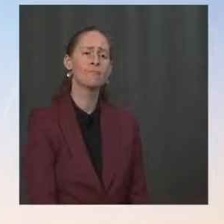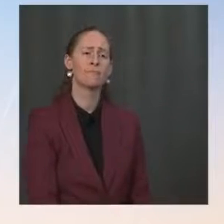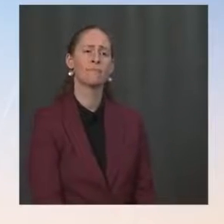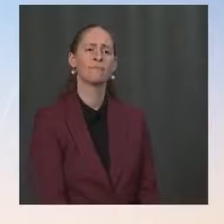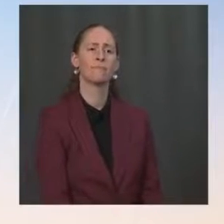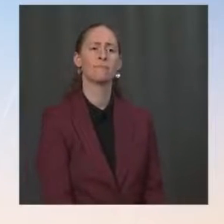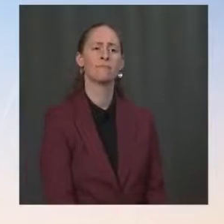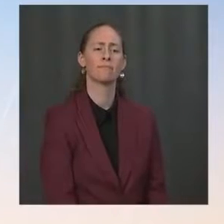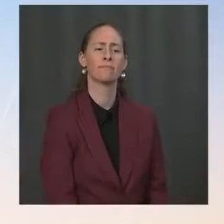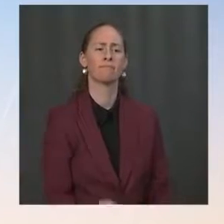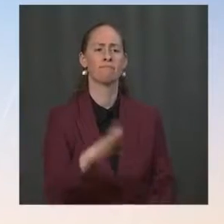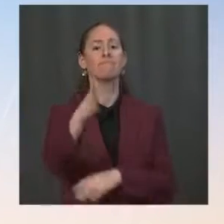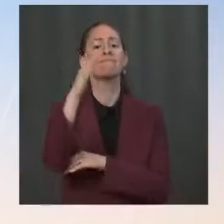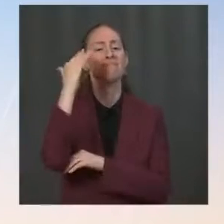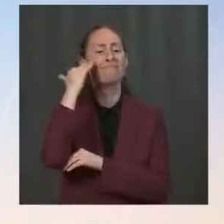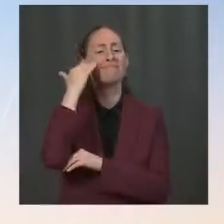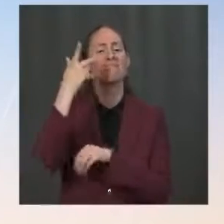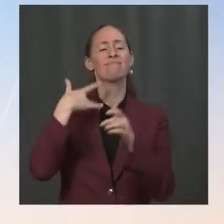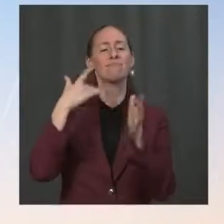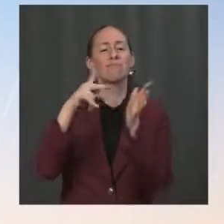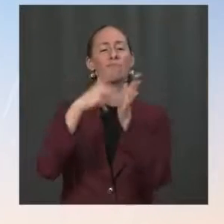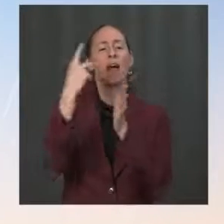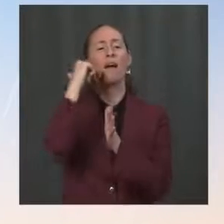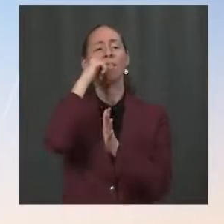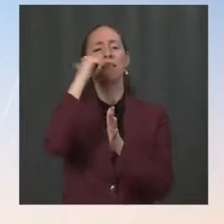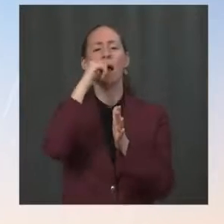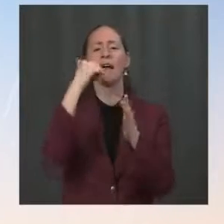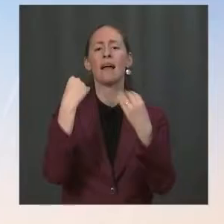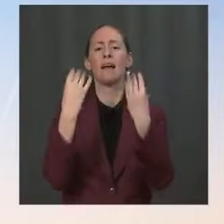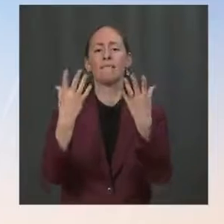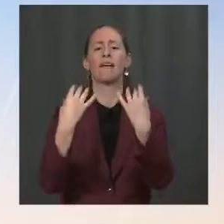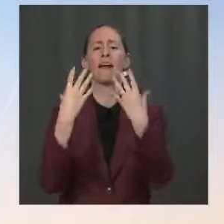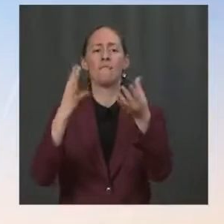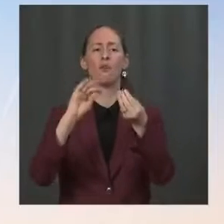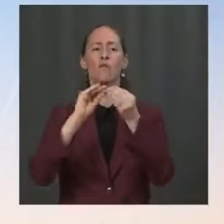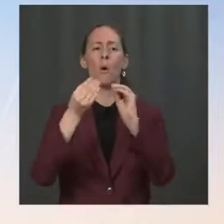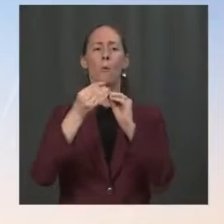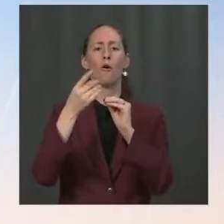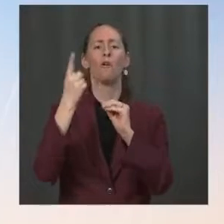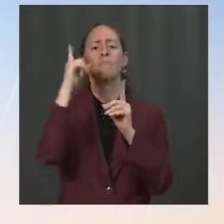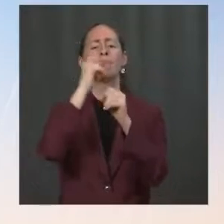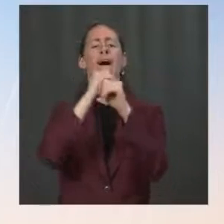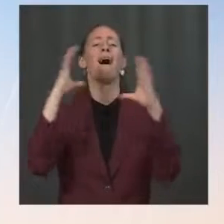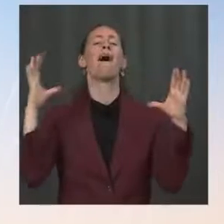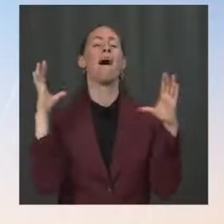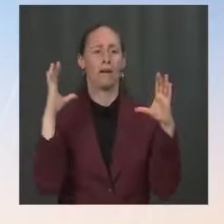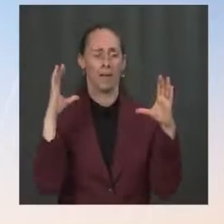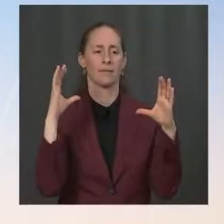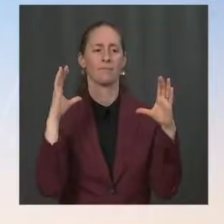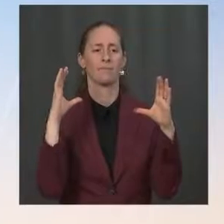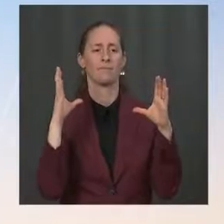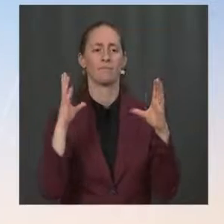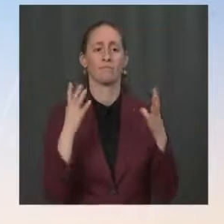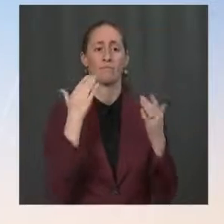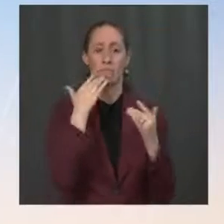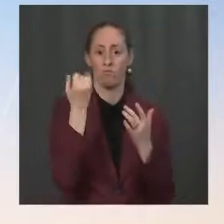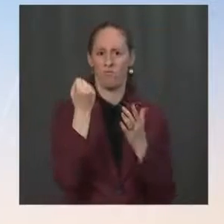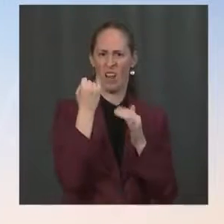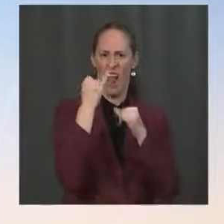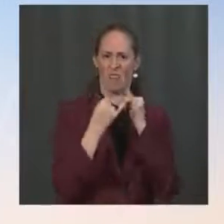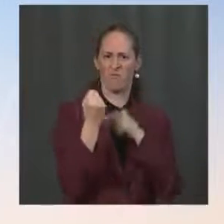understanding of how many people were able to get out. I would note that more than 7,000 people were evacuated over the last 12 hours. Those